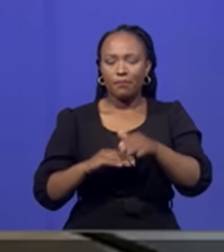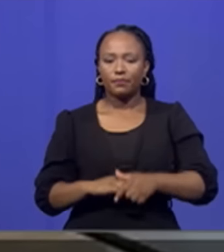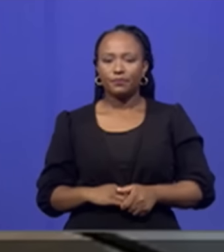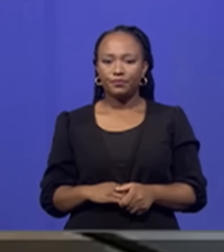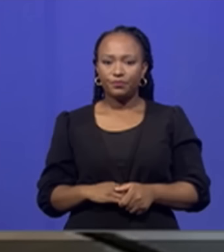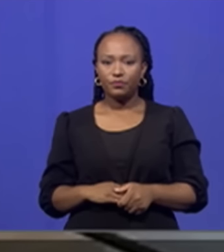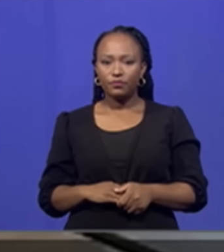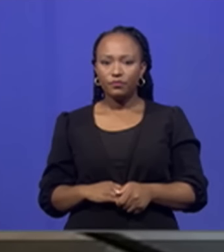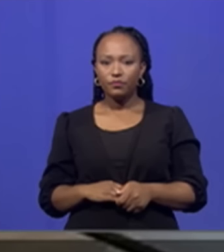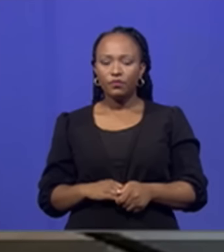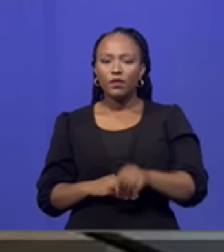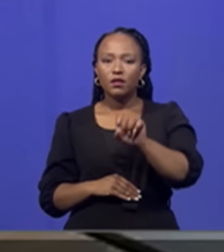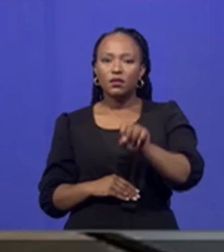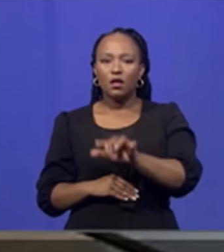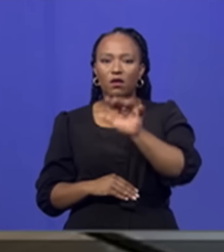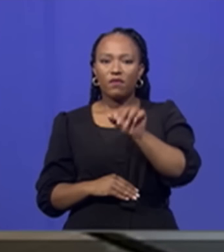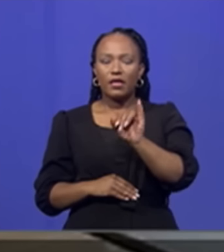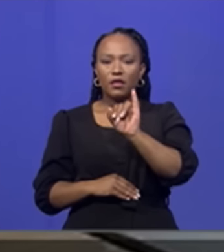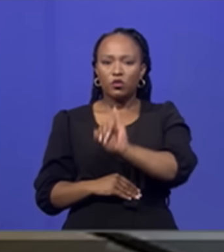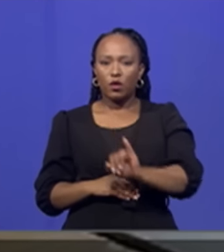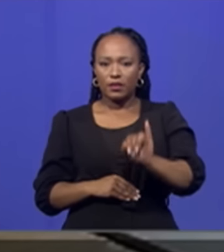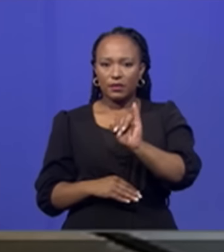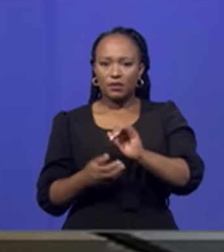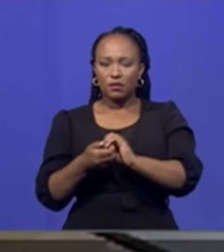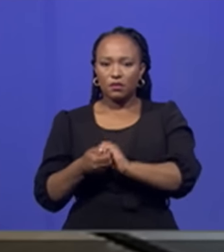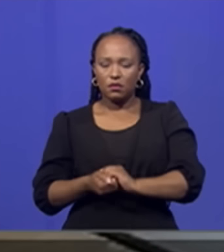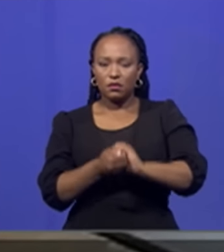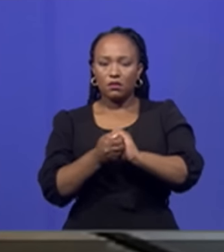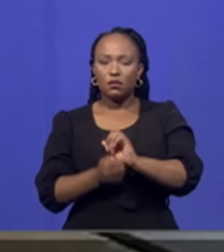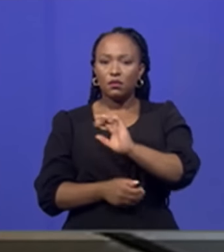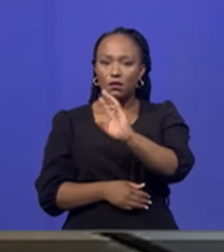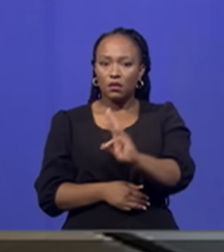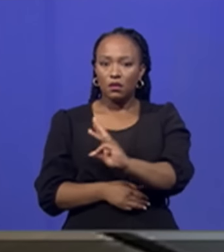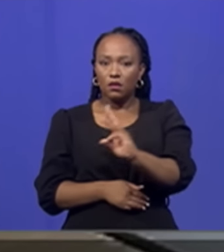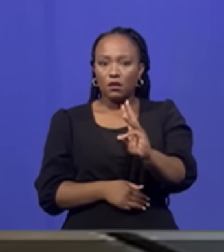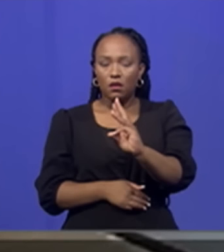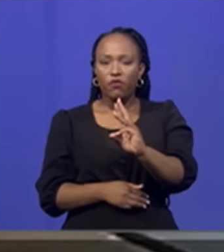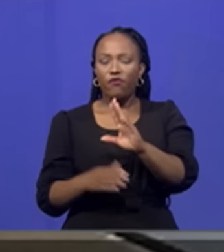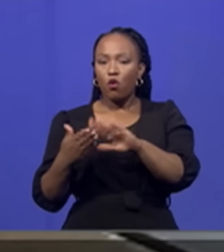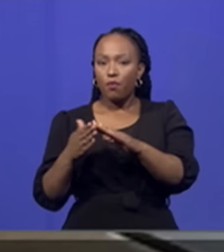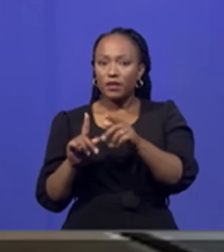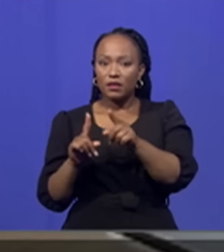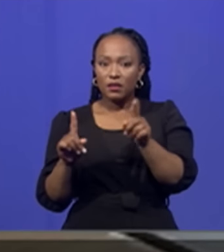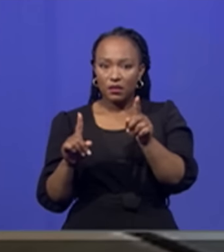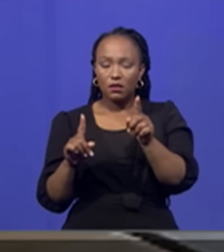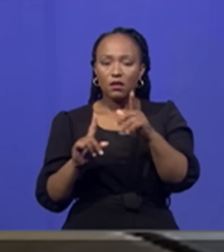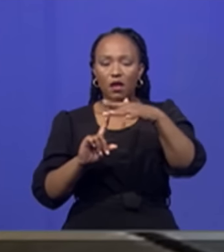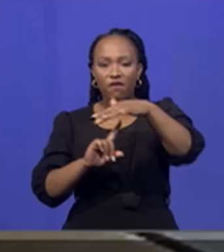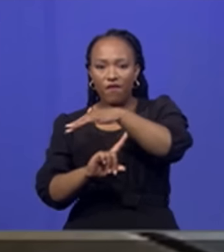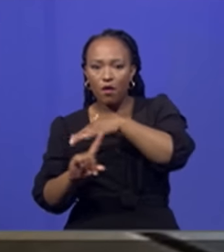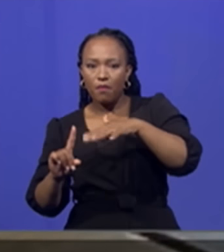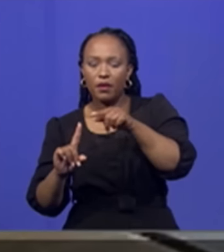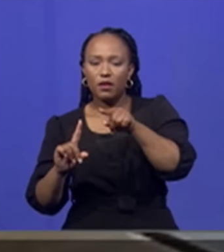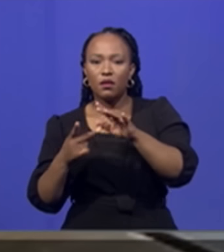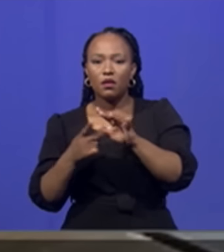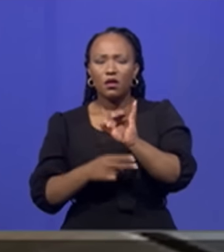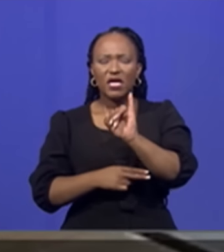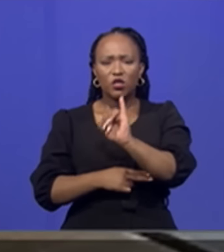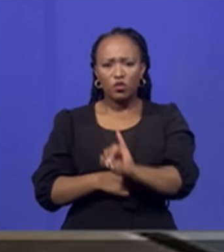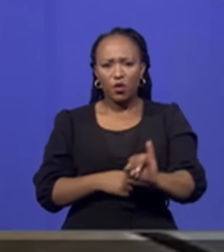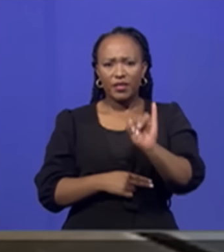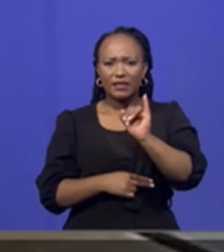Insurance Association is warning the public about the serious safety, environmental and insurance